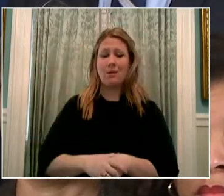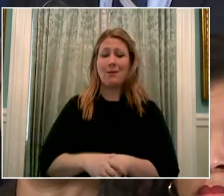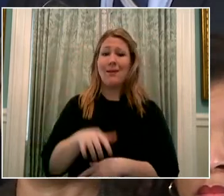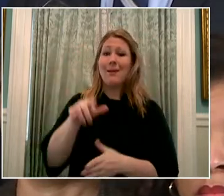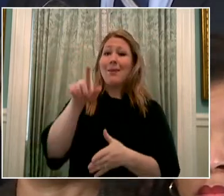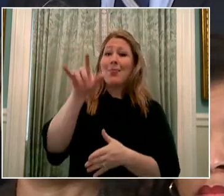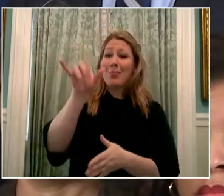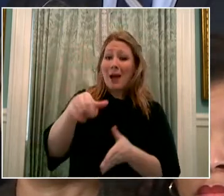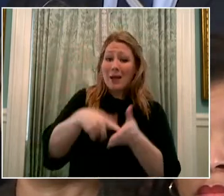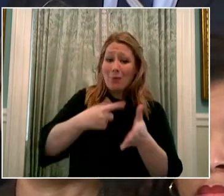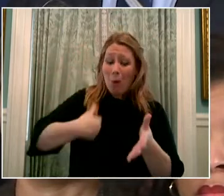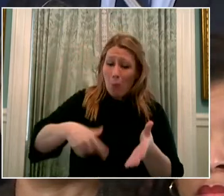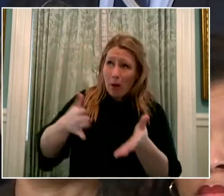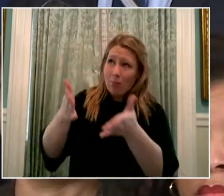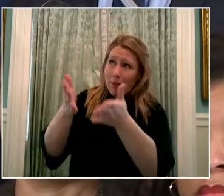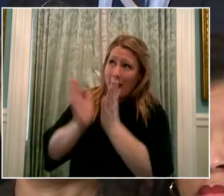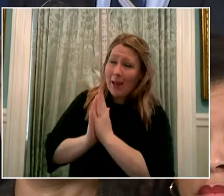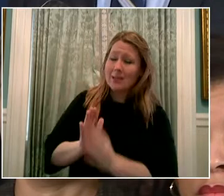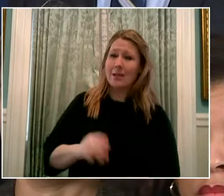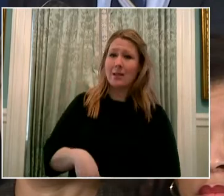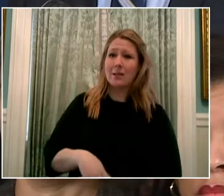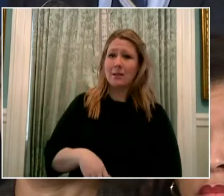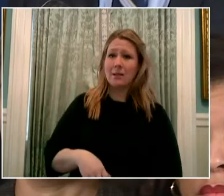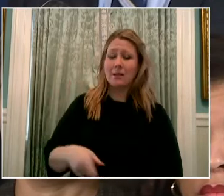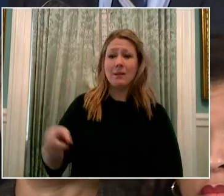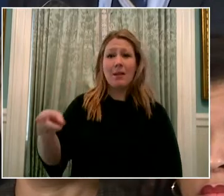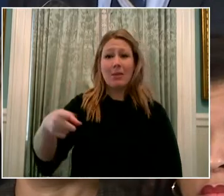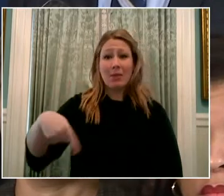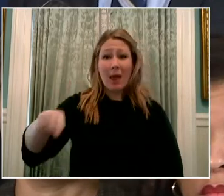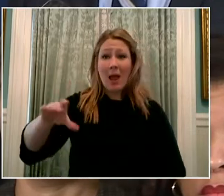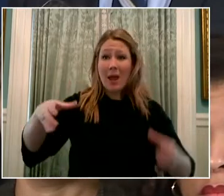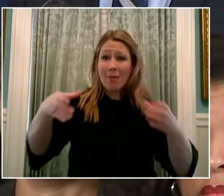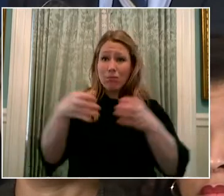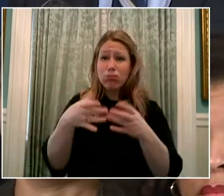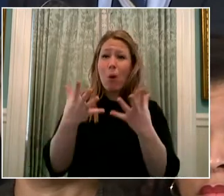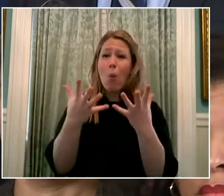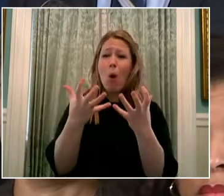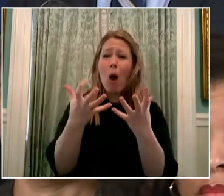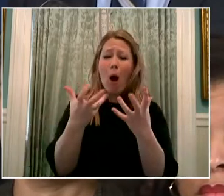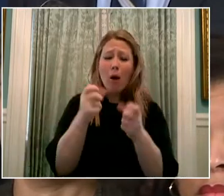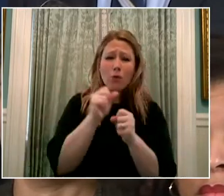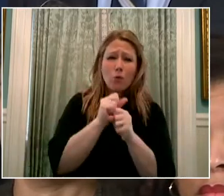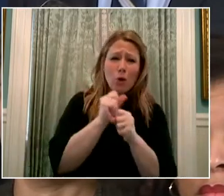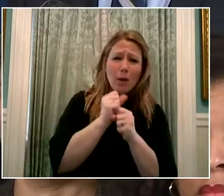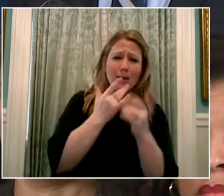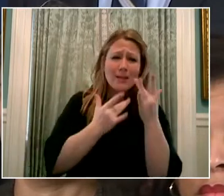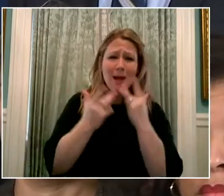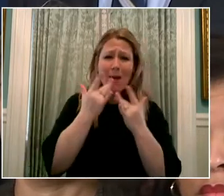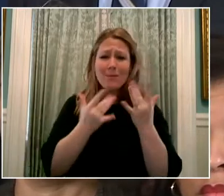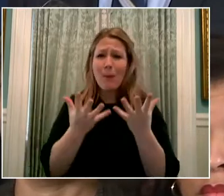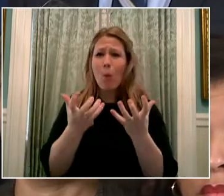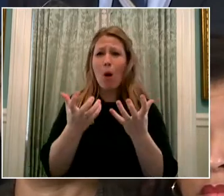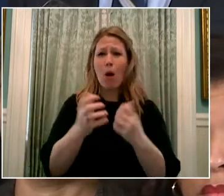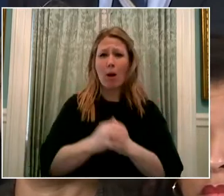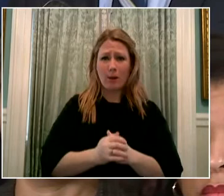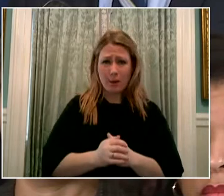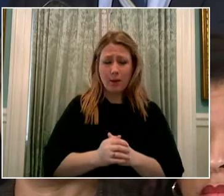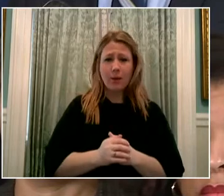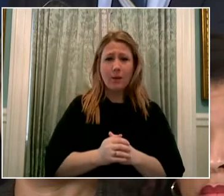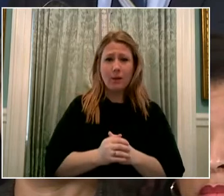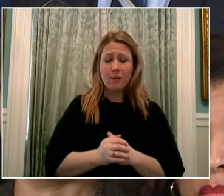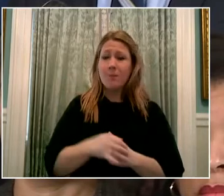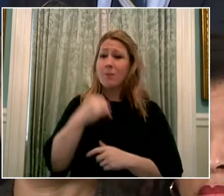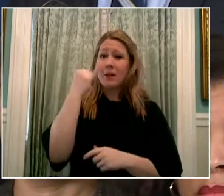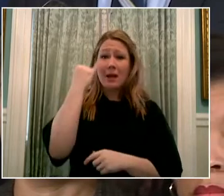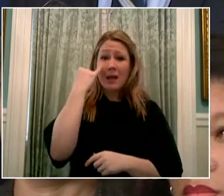this course far too long. This is decimating the foundation of our city. It will undermine our city if we don't get a